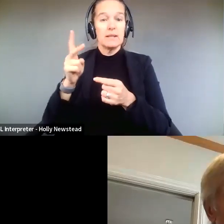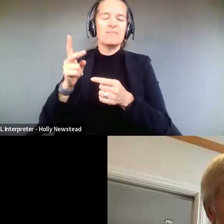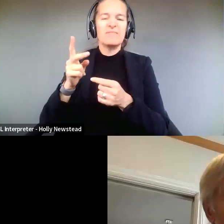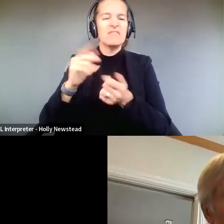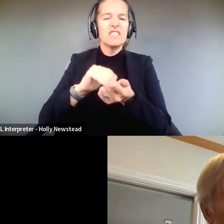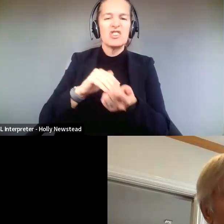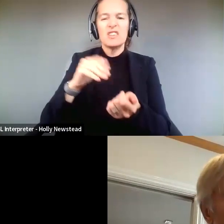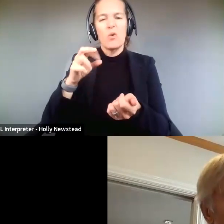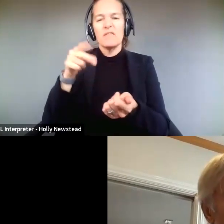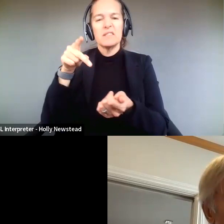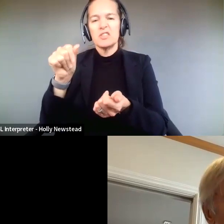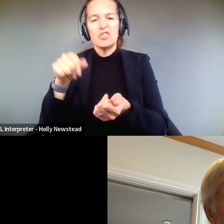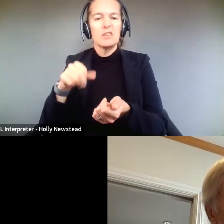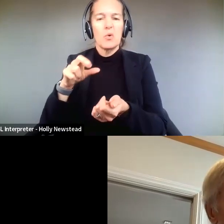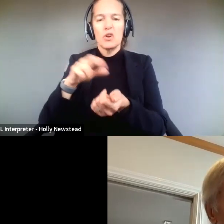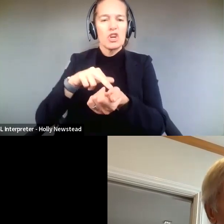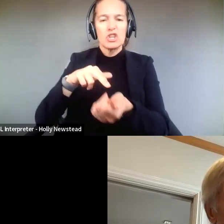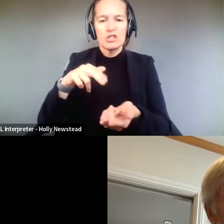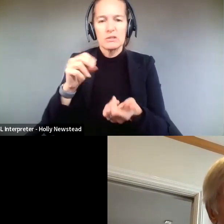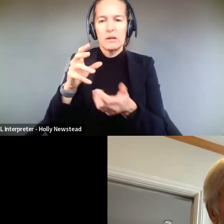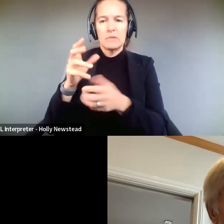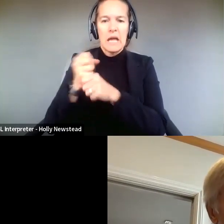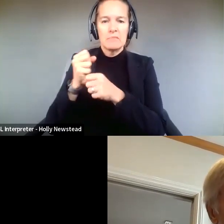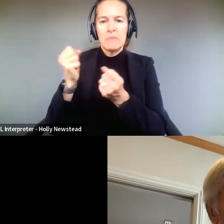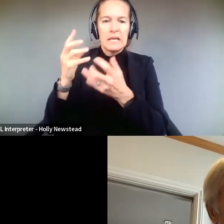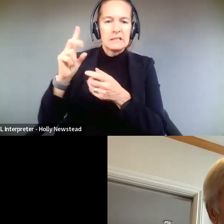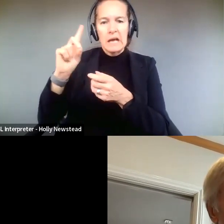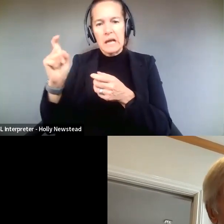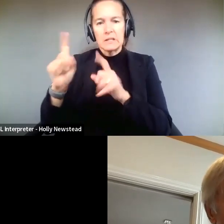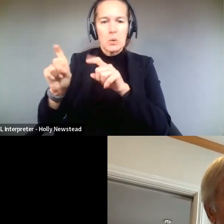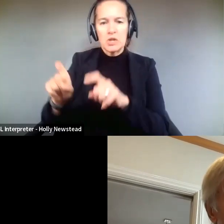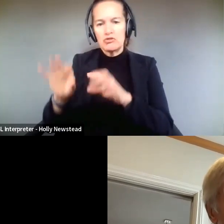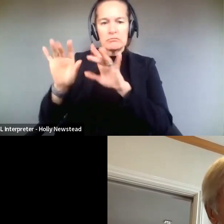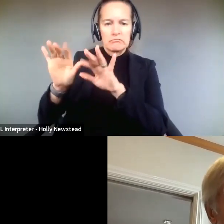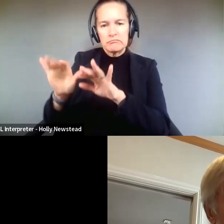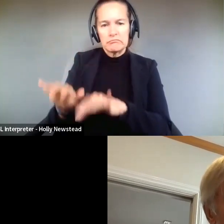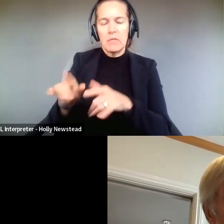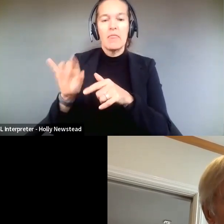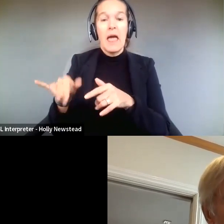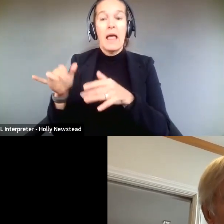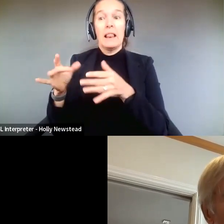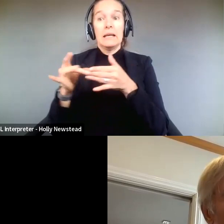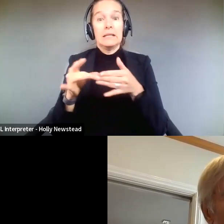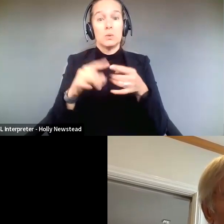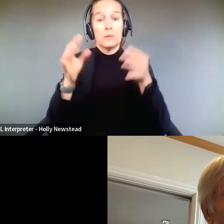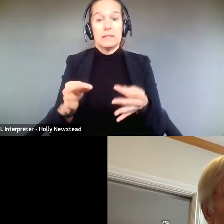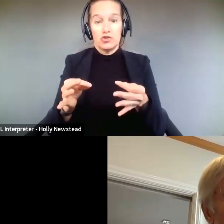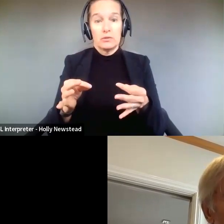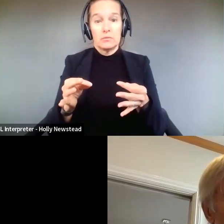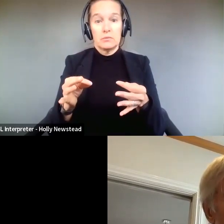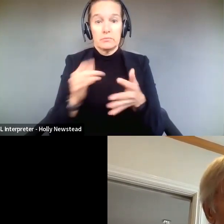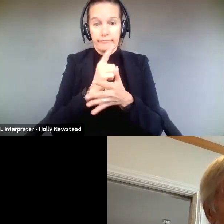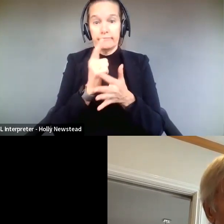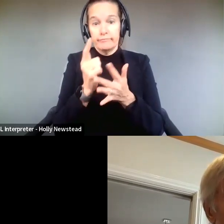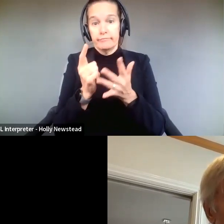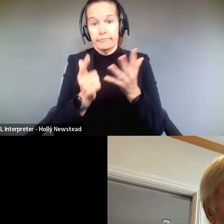assistant or a nurse, you get a bunch of diagnostic questions, and then that leads to a decision trail that